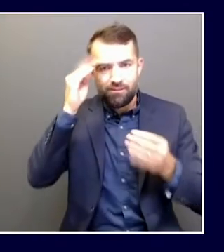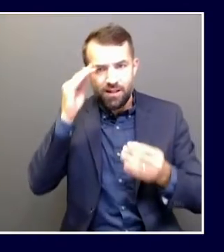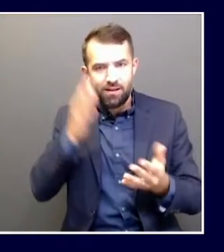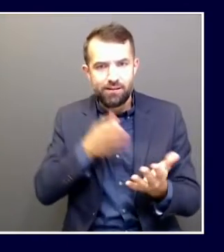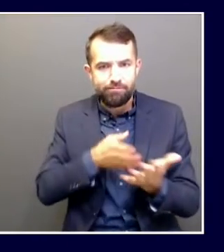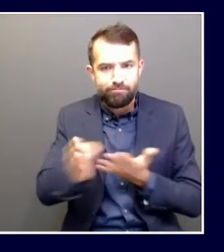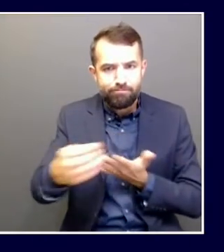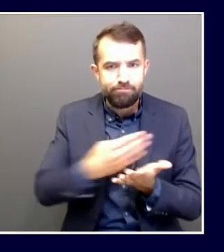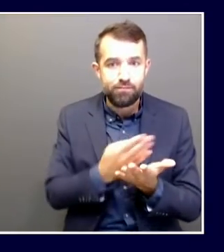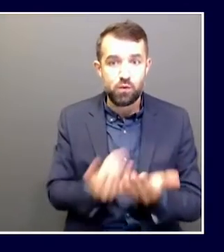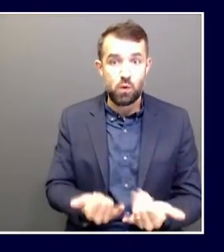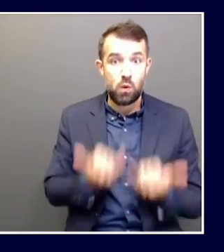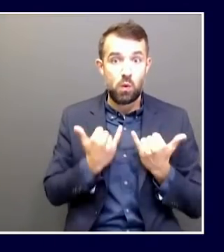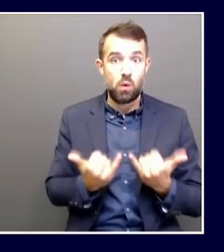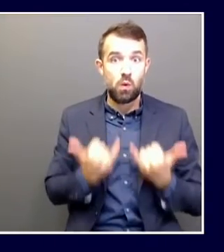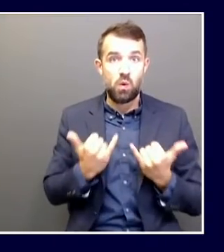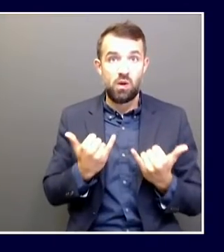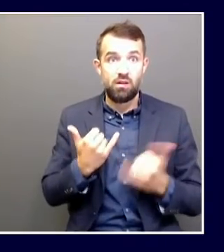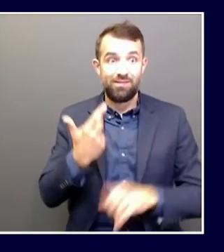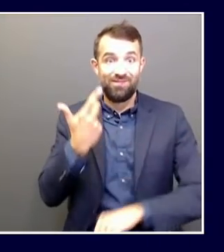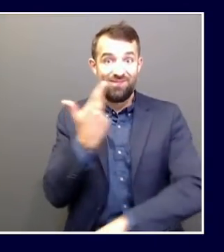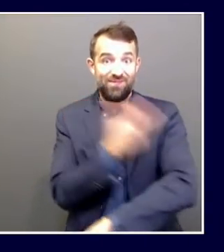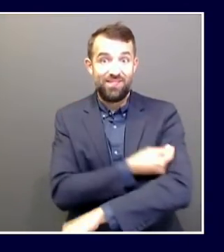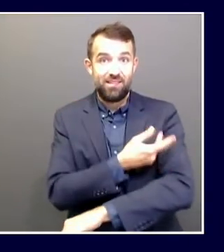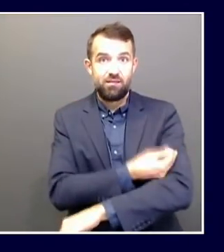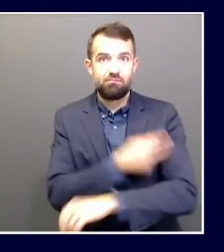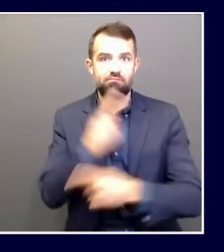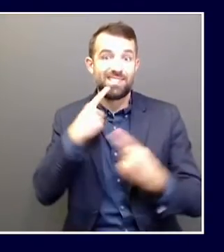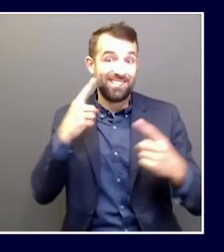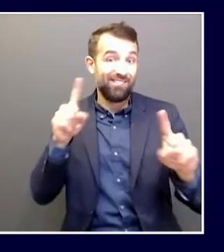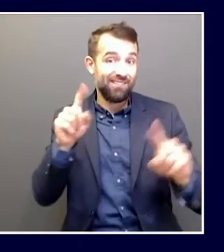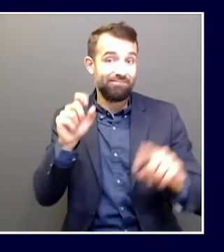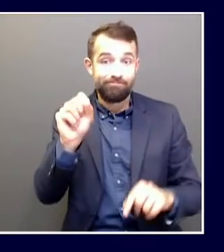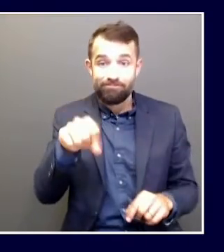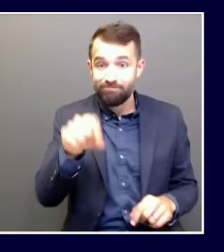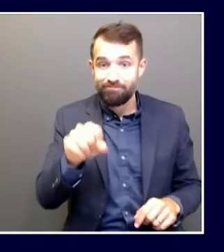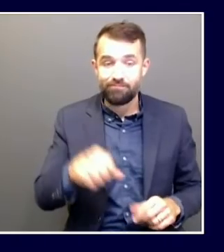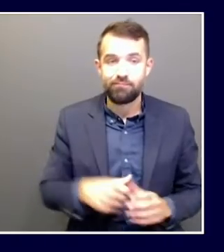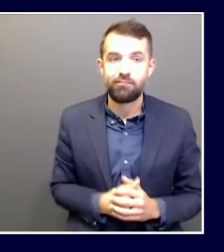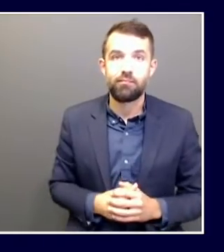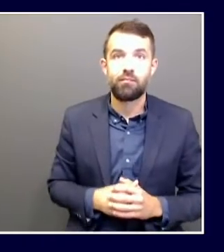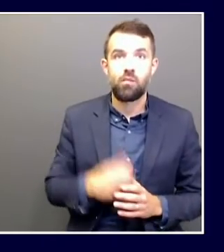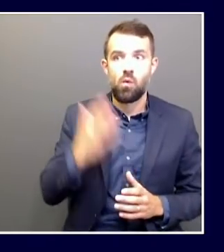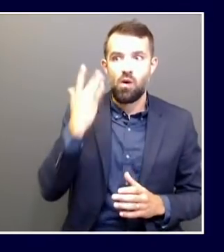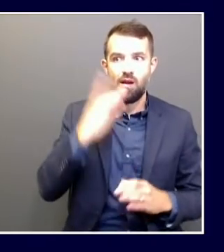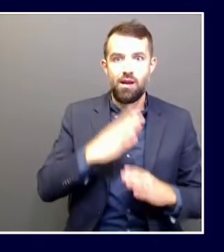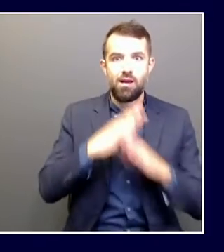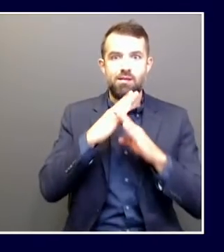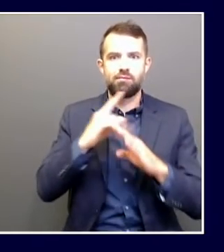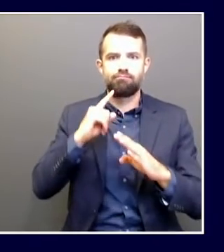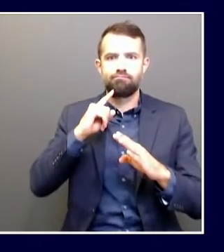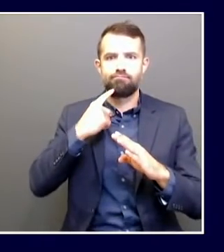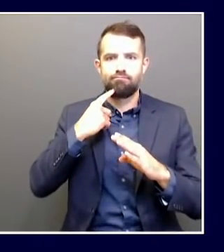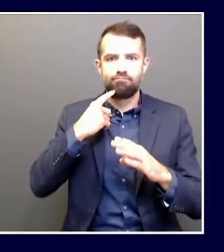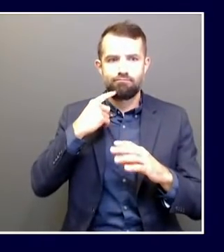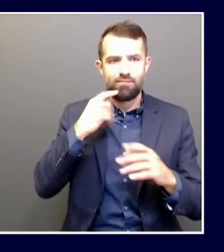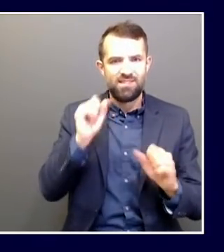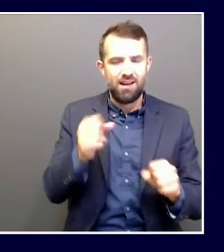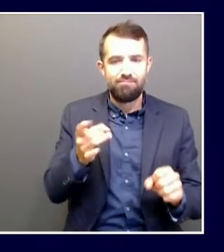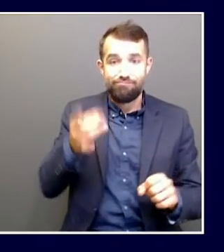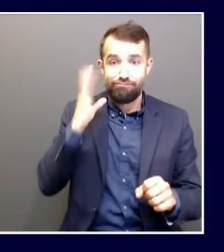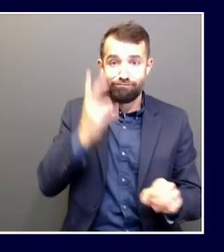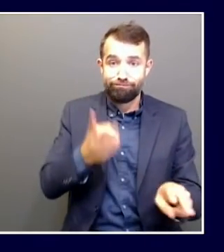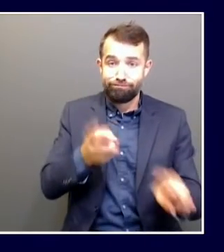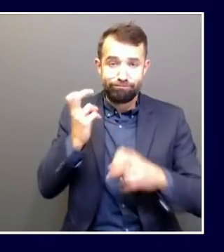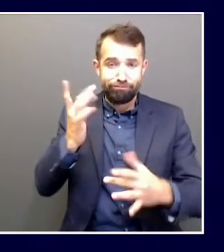vaccines remain effective at preventing things like severe disease, hospitalizations, ventilator use,